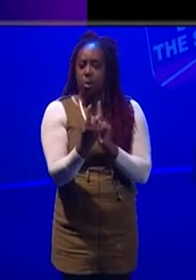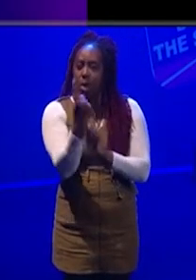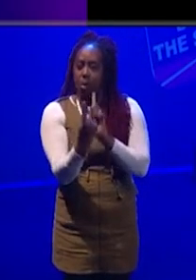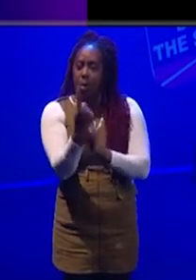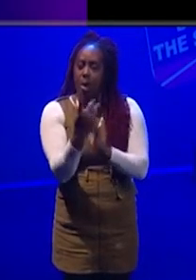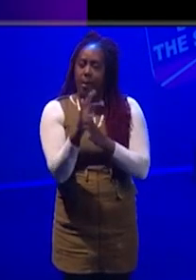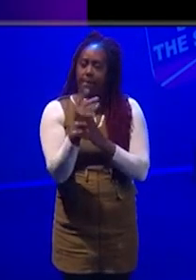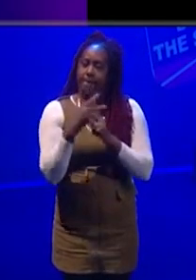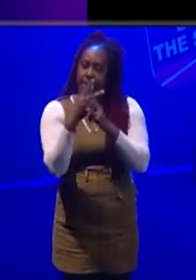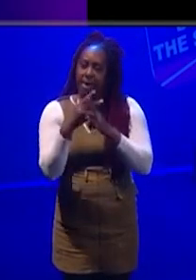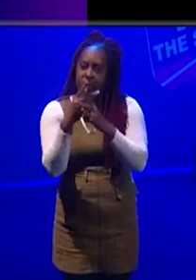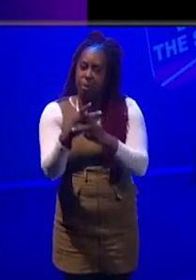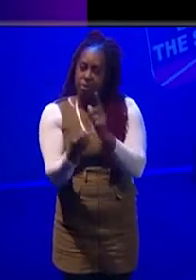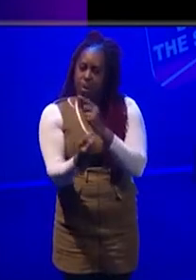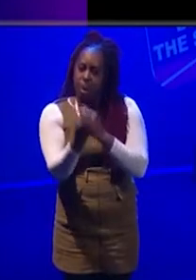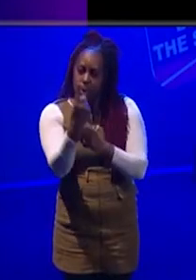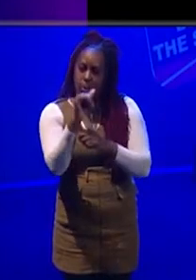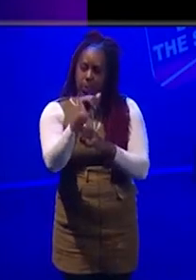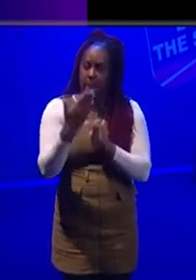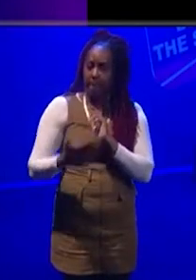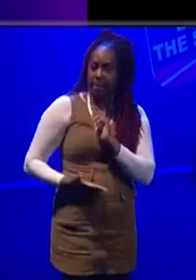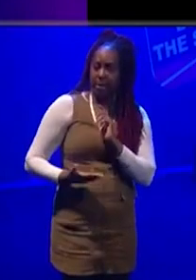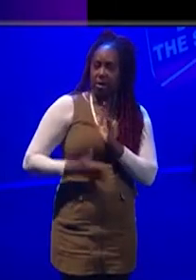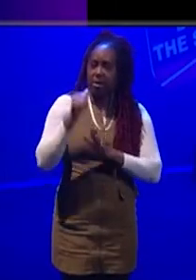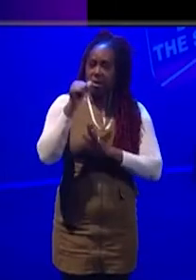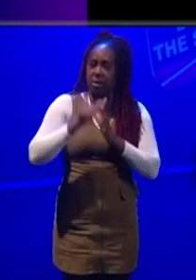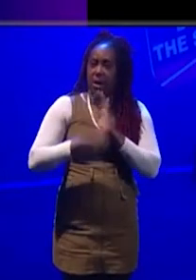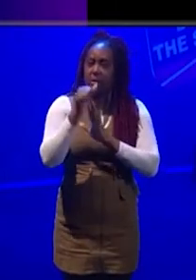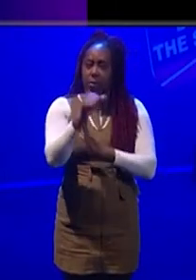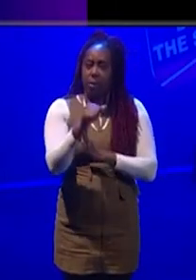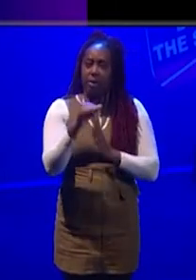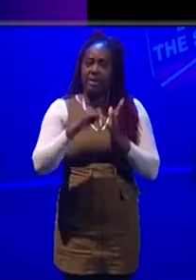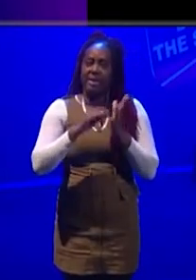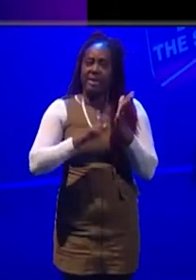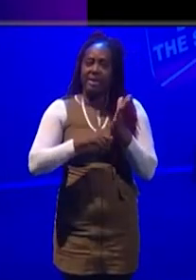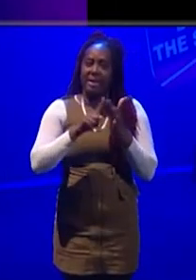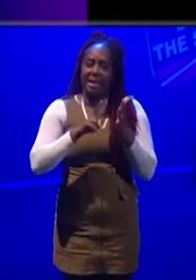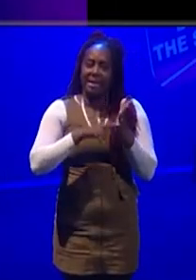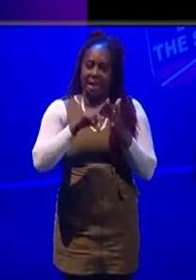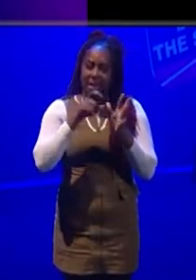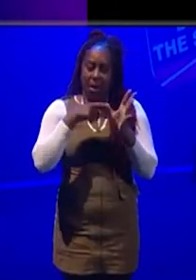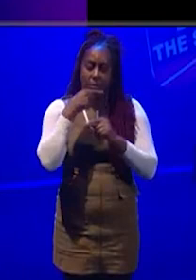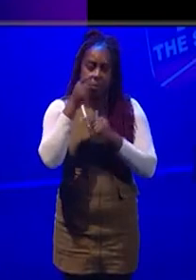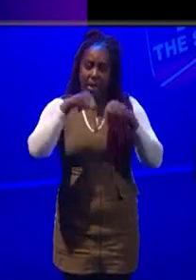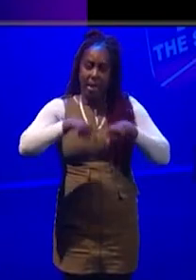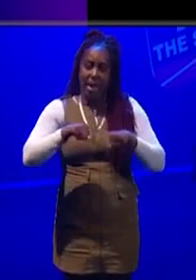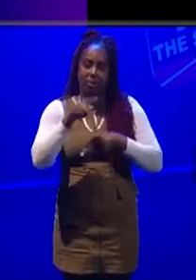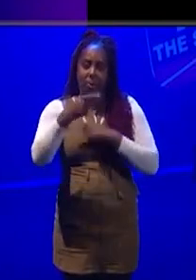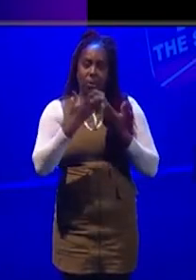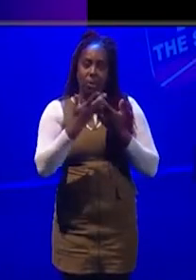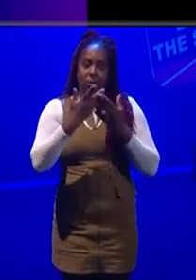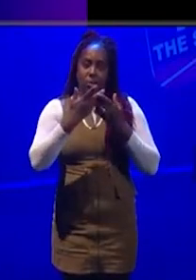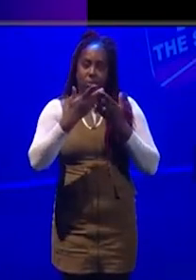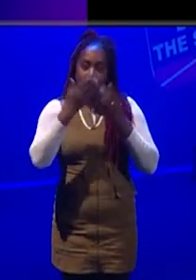mentoring opportunities. The business was started by Sylvia, who can't be here today because very luckily she is in the Maldives on her